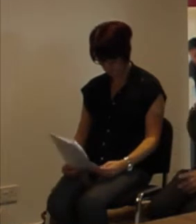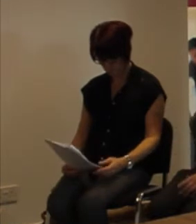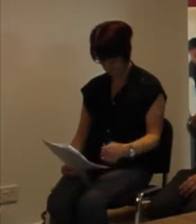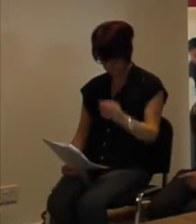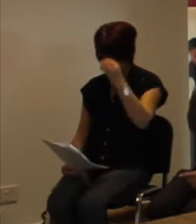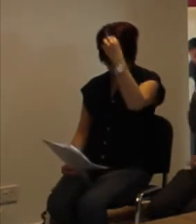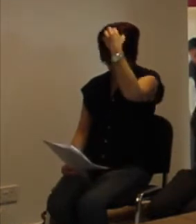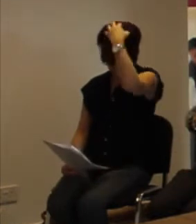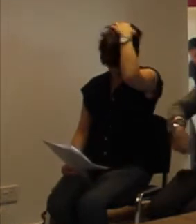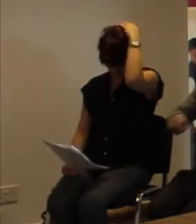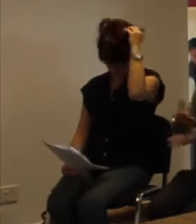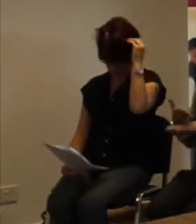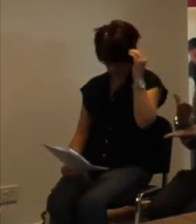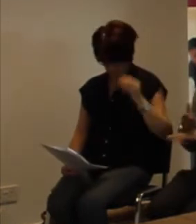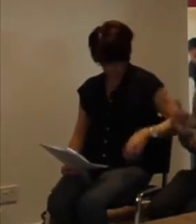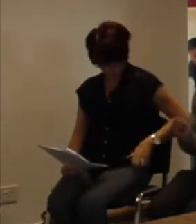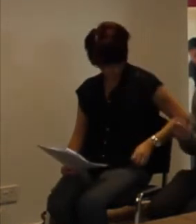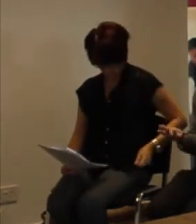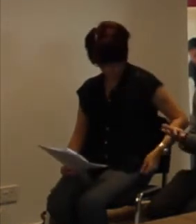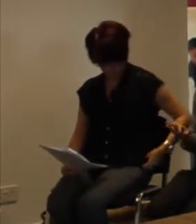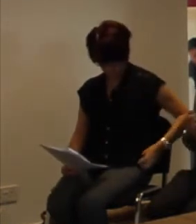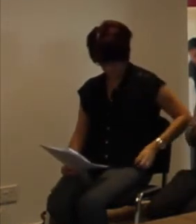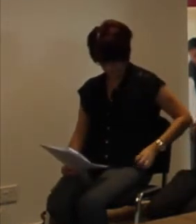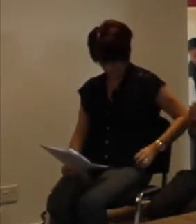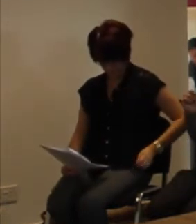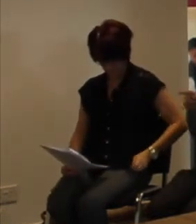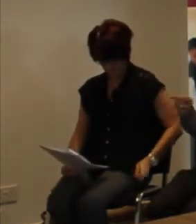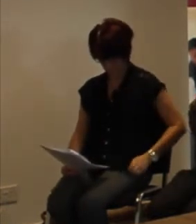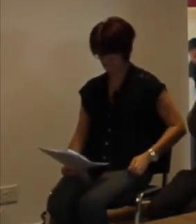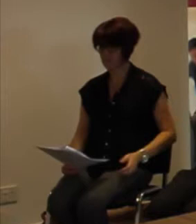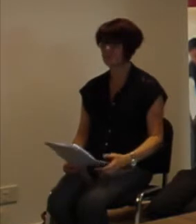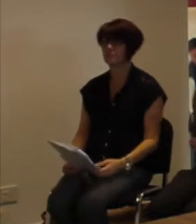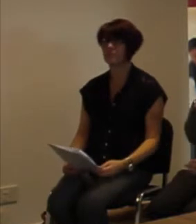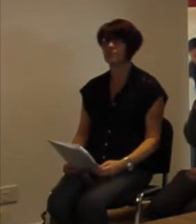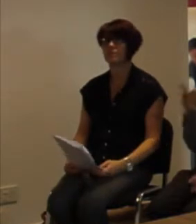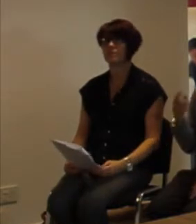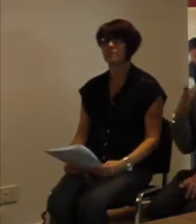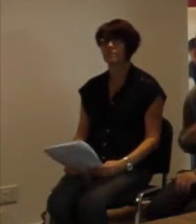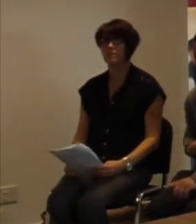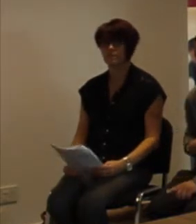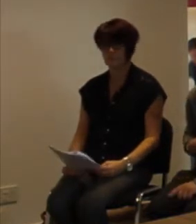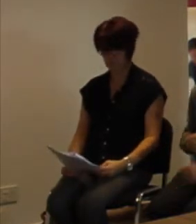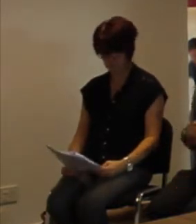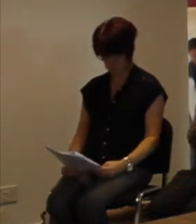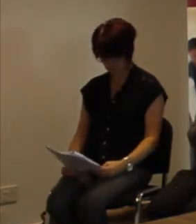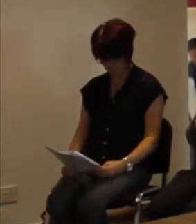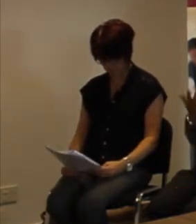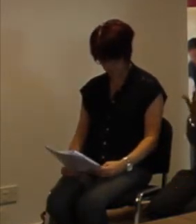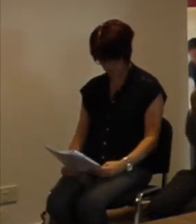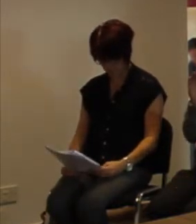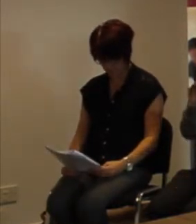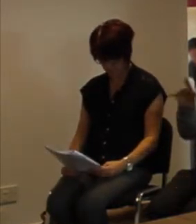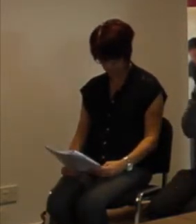do? And circumstances where we may use them. First of all, just as a quick question to you,